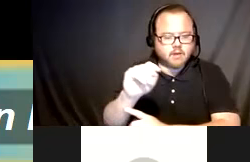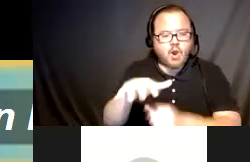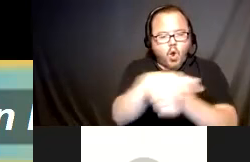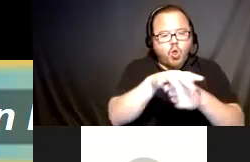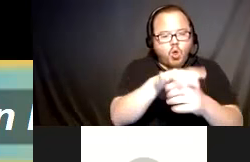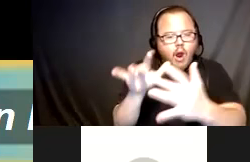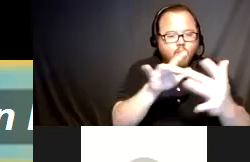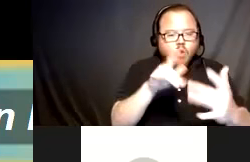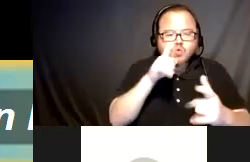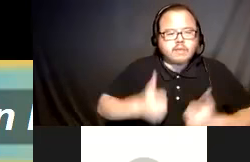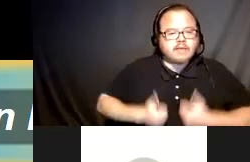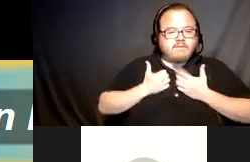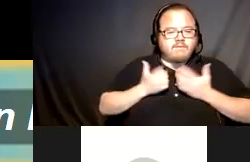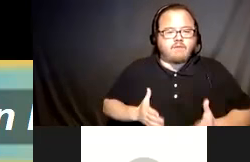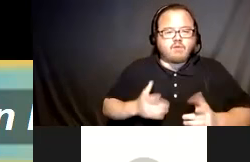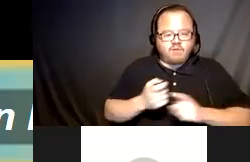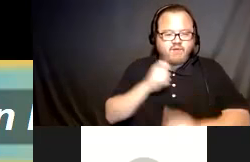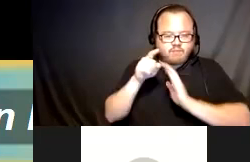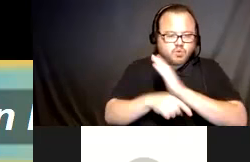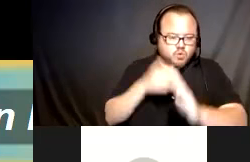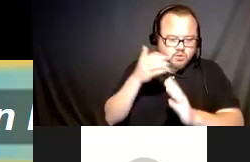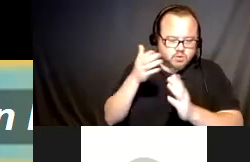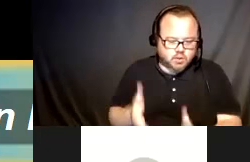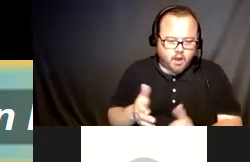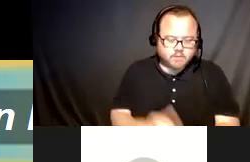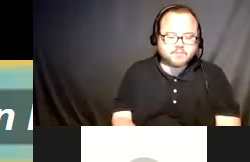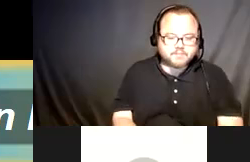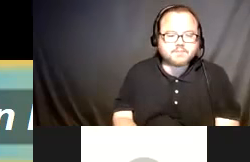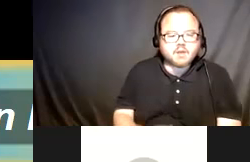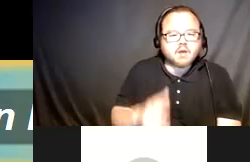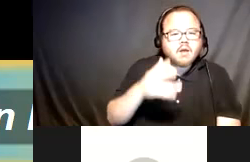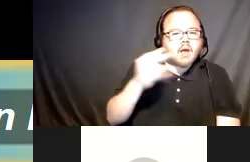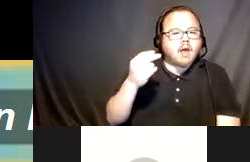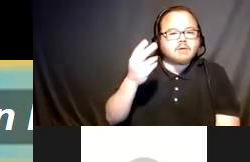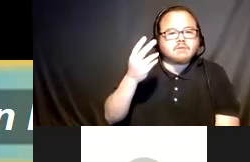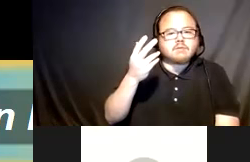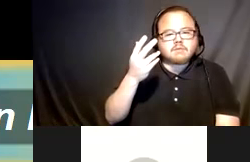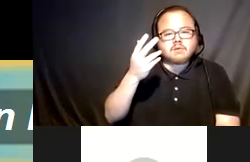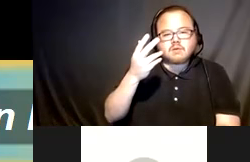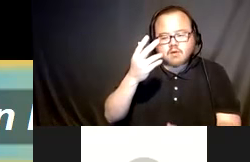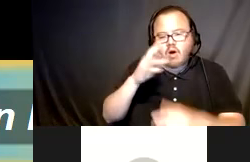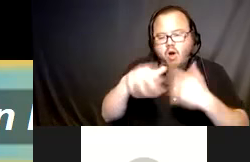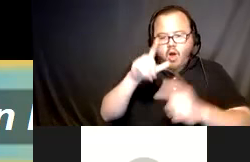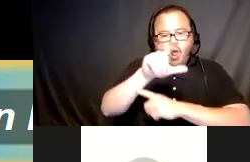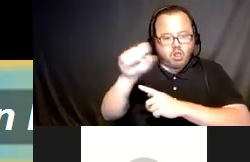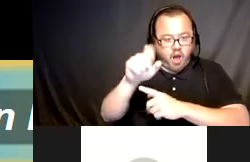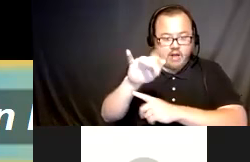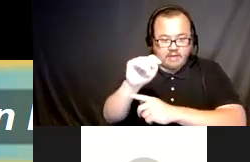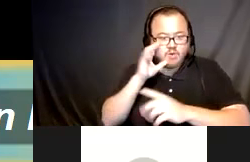suicide survivors. So also to provide the loss kits to all TIP